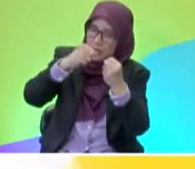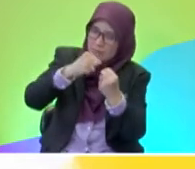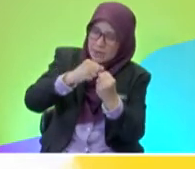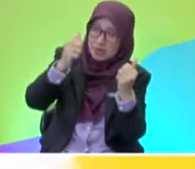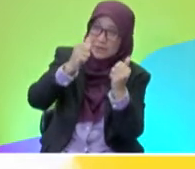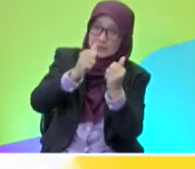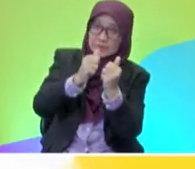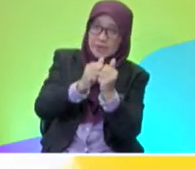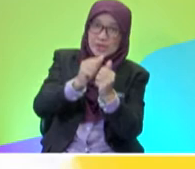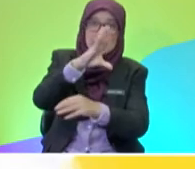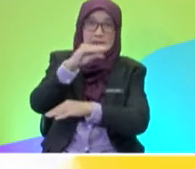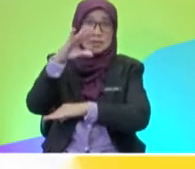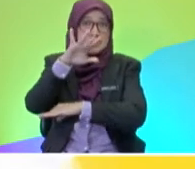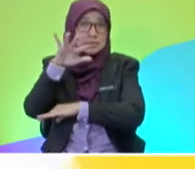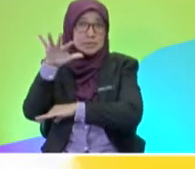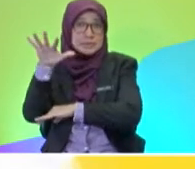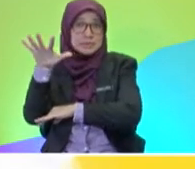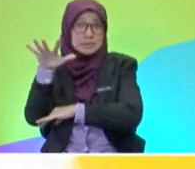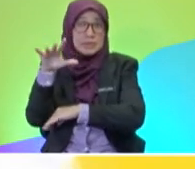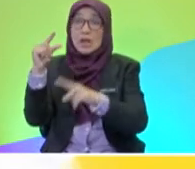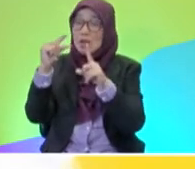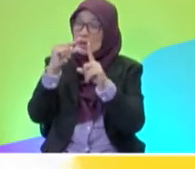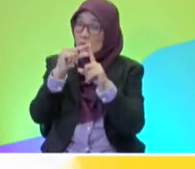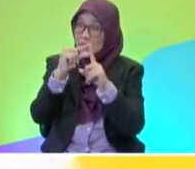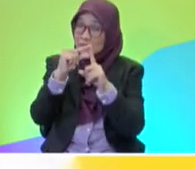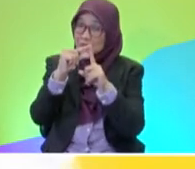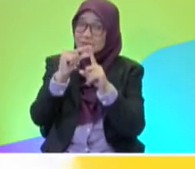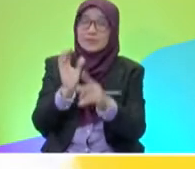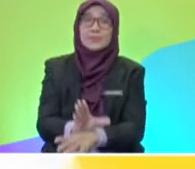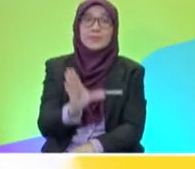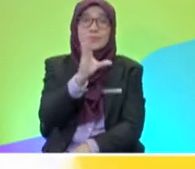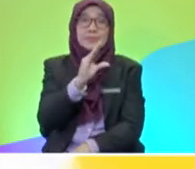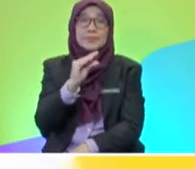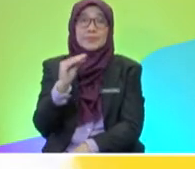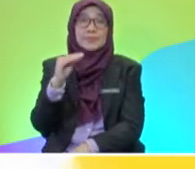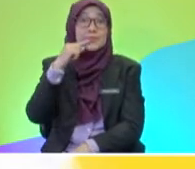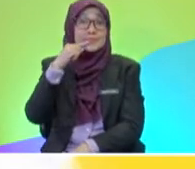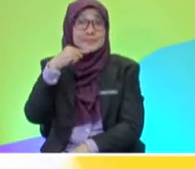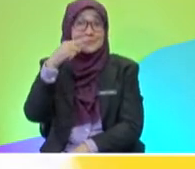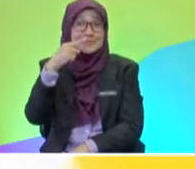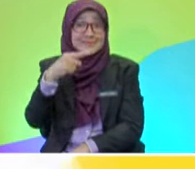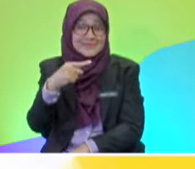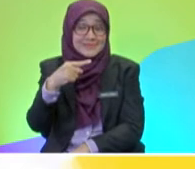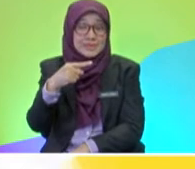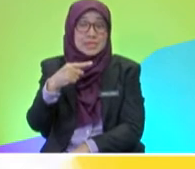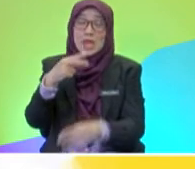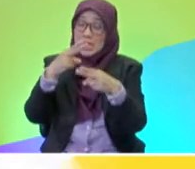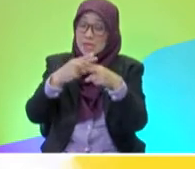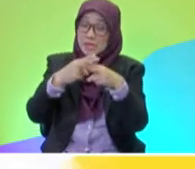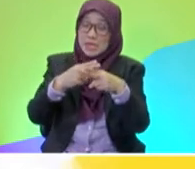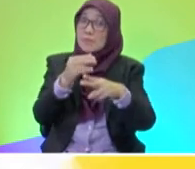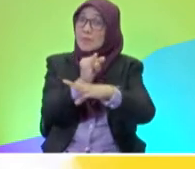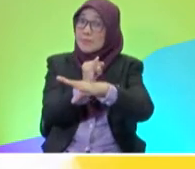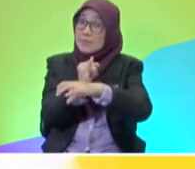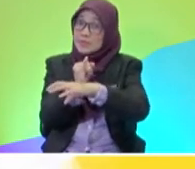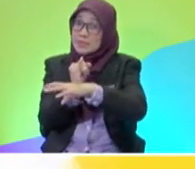spell the words. We're going to say the names of the insects, and we